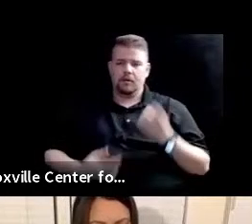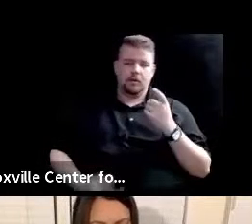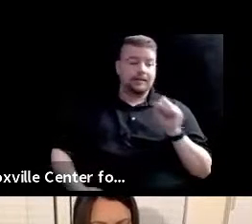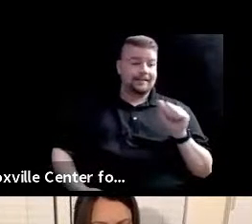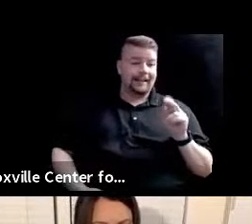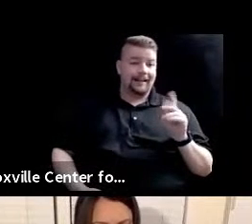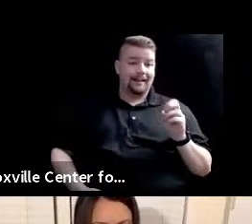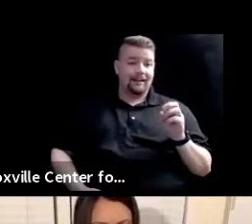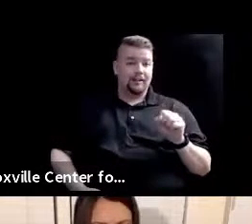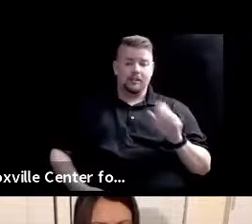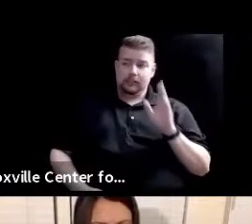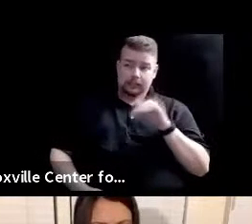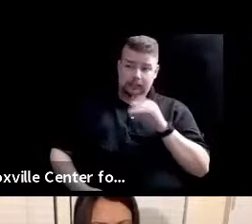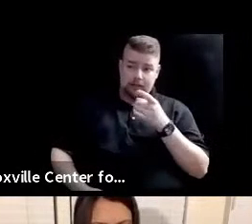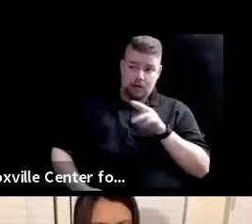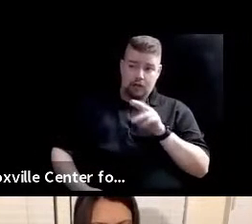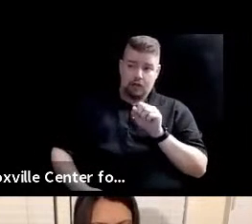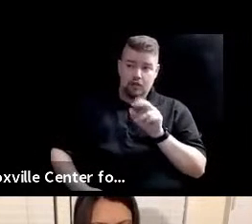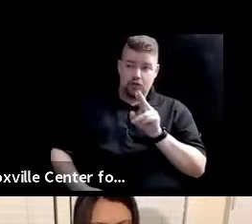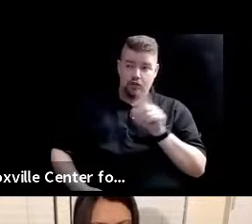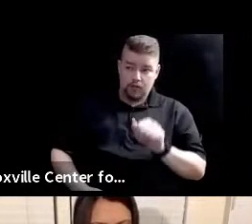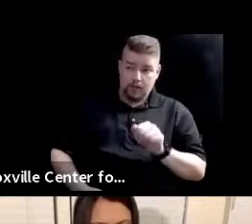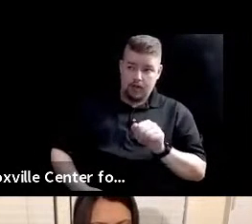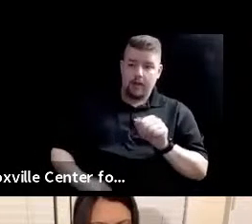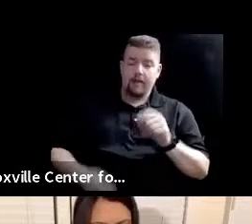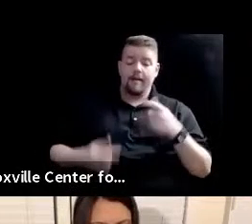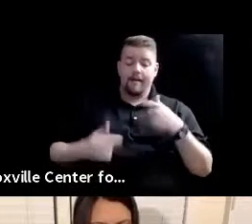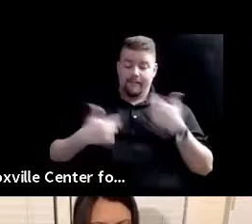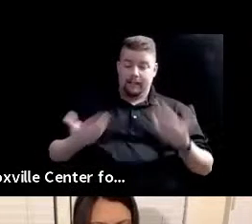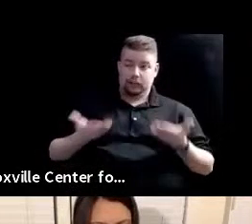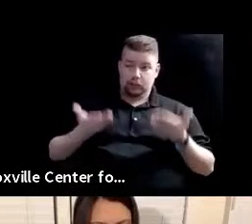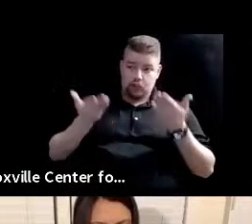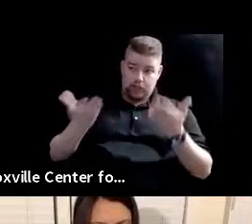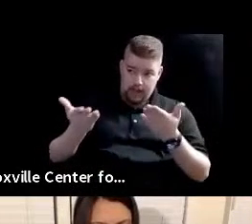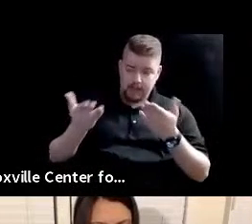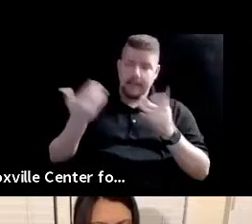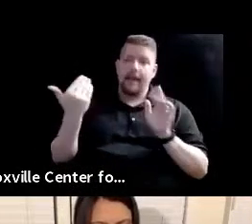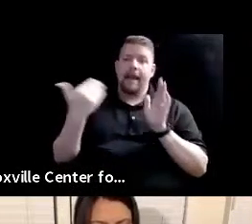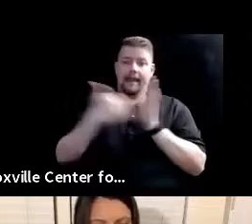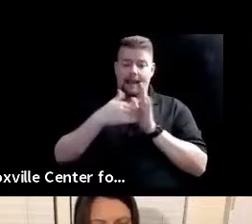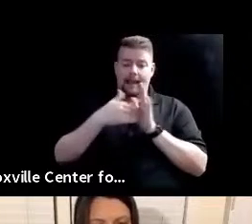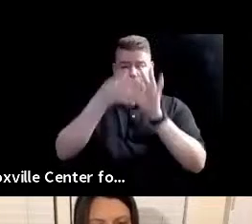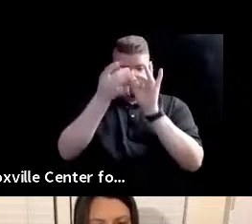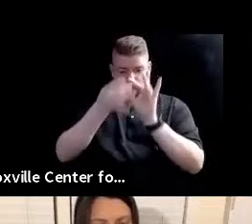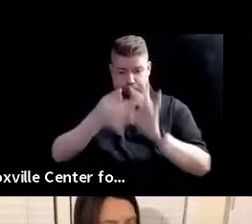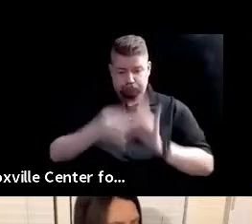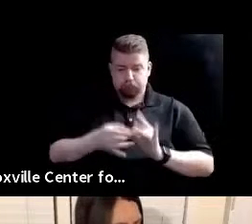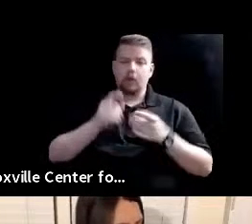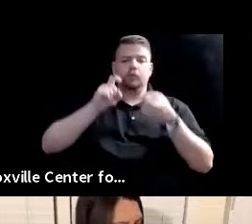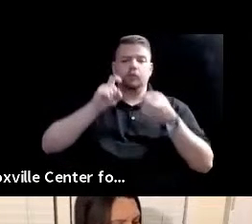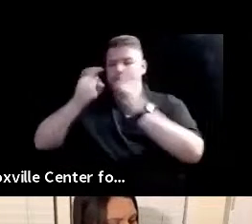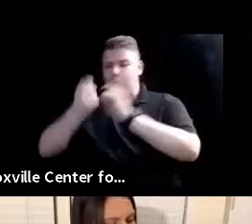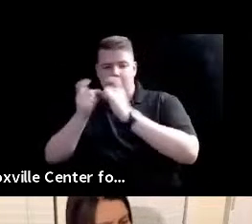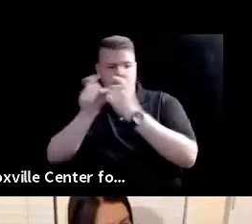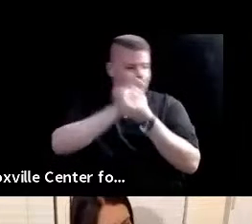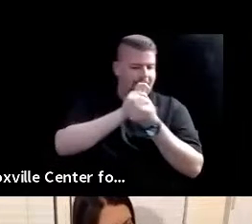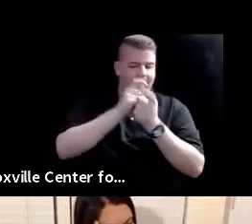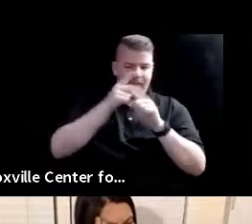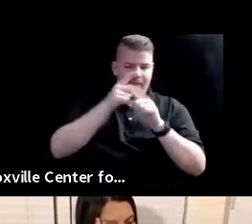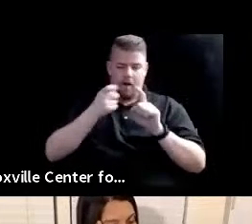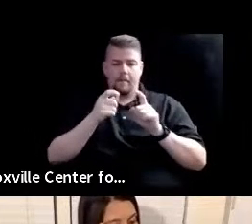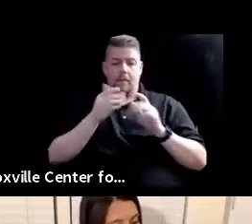if I can suggest that we Please go do. through what changes to a proposed